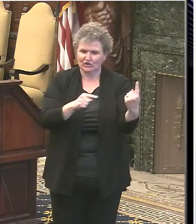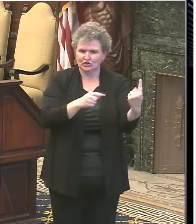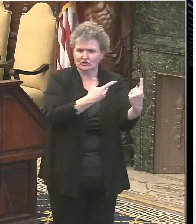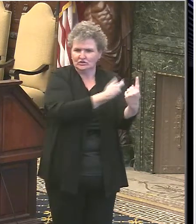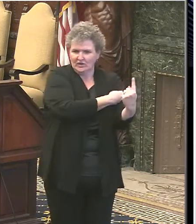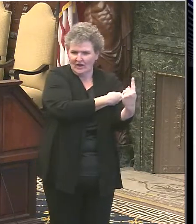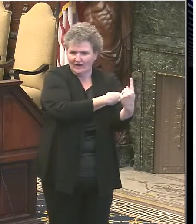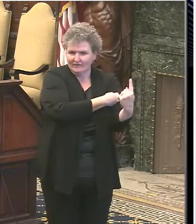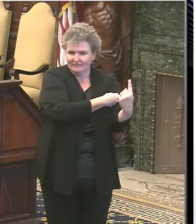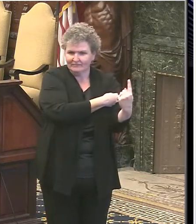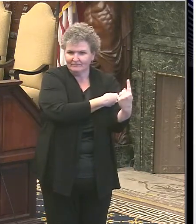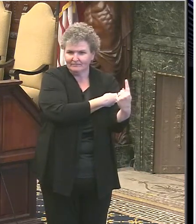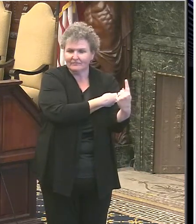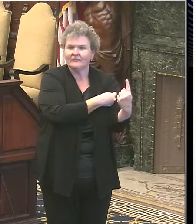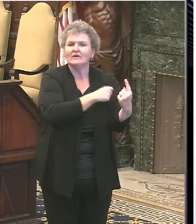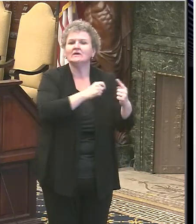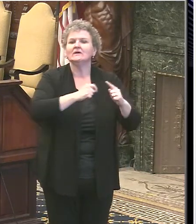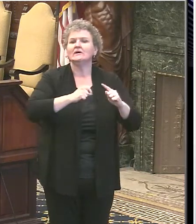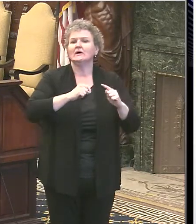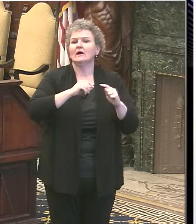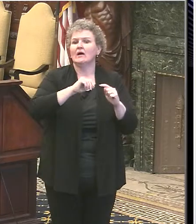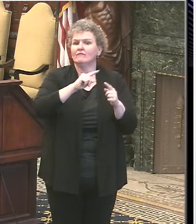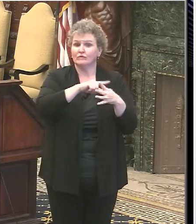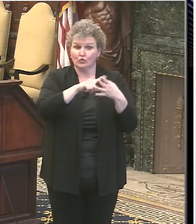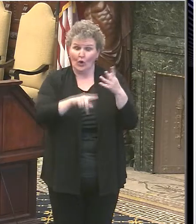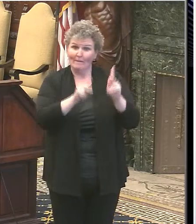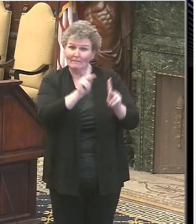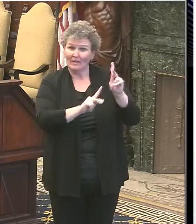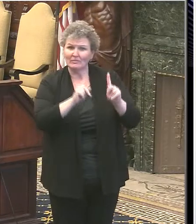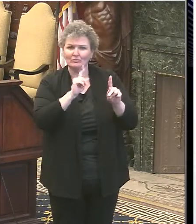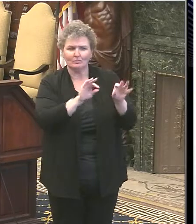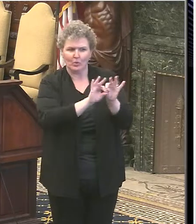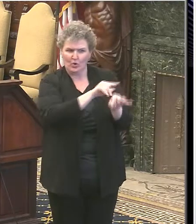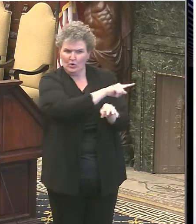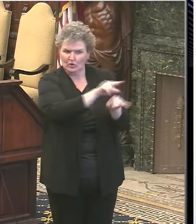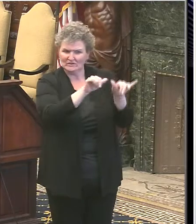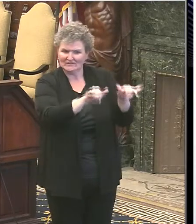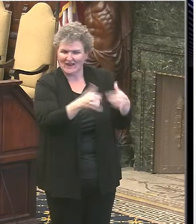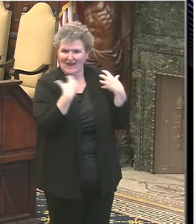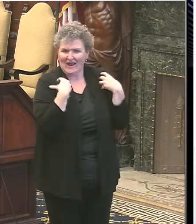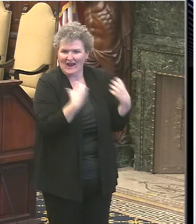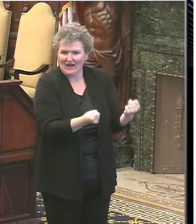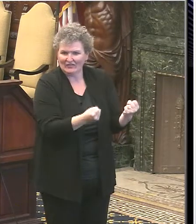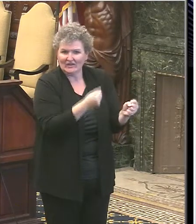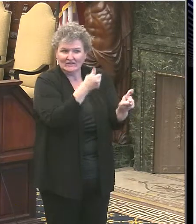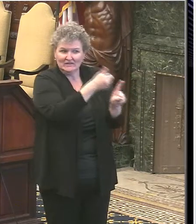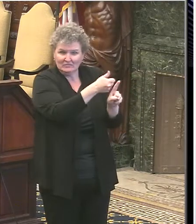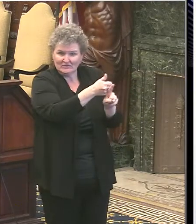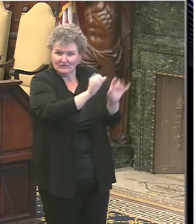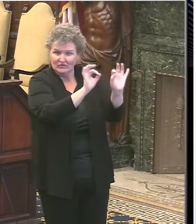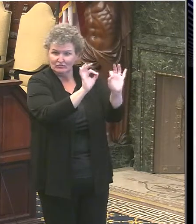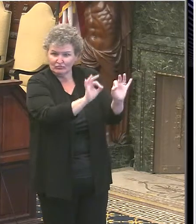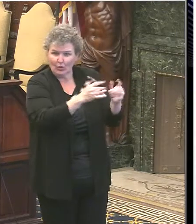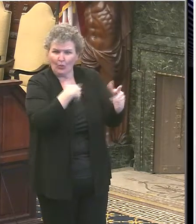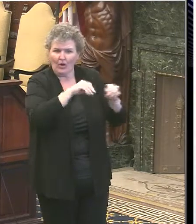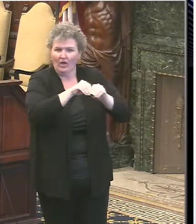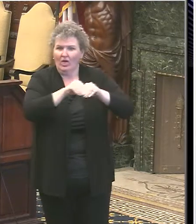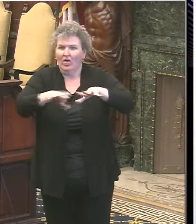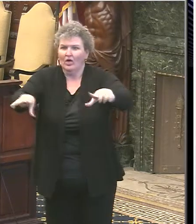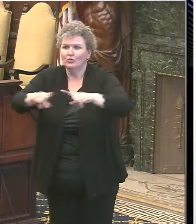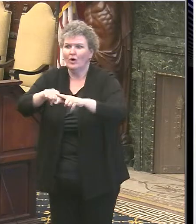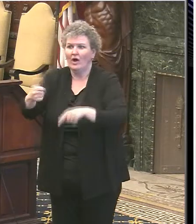sites. We don't want to get those people infected, both for their own sake, but also so they don't pass the infection on to their